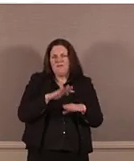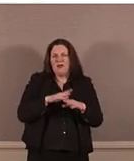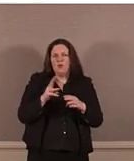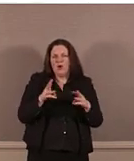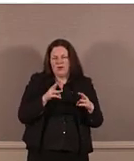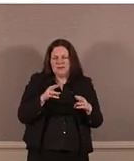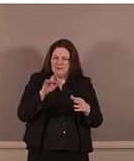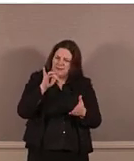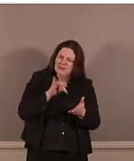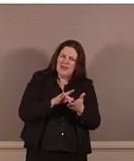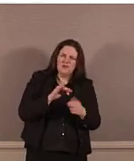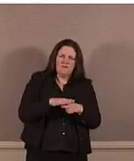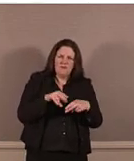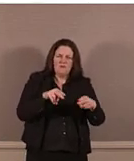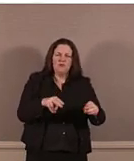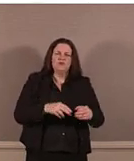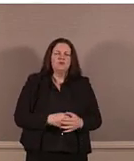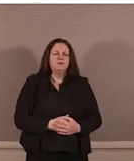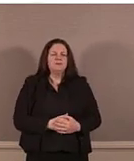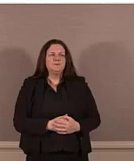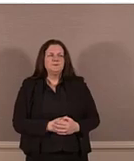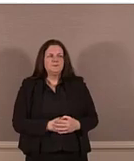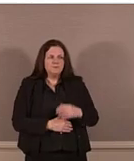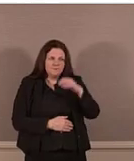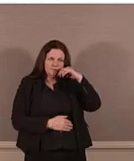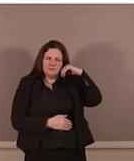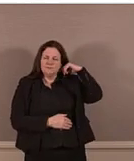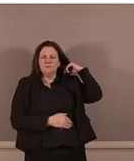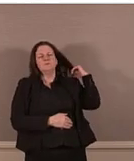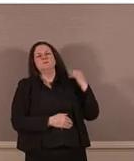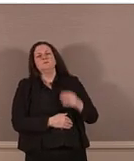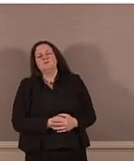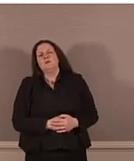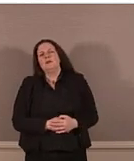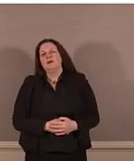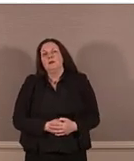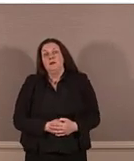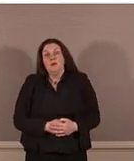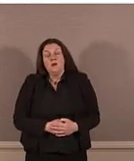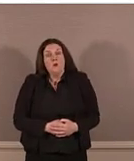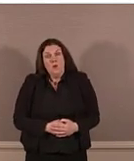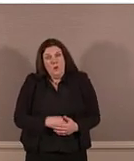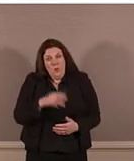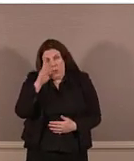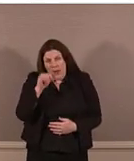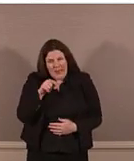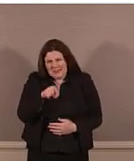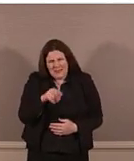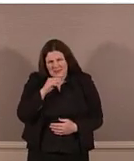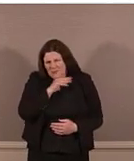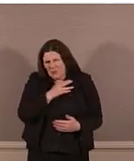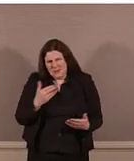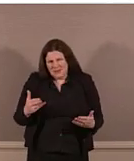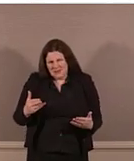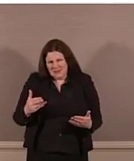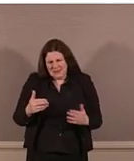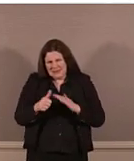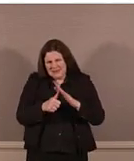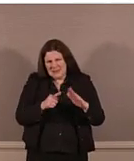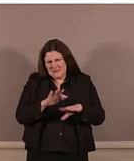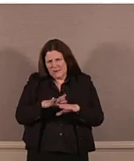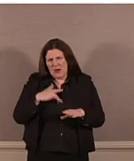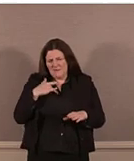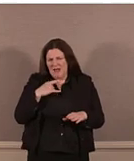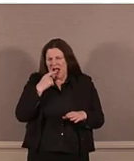this particular approach. And again, I suppose, why is this particularly important? Literacy skills